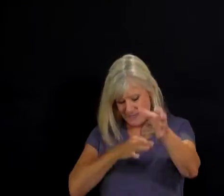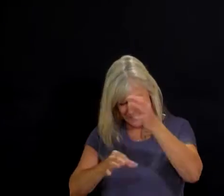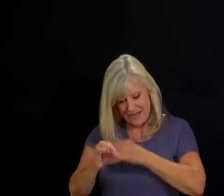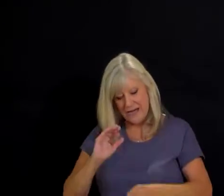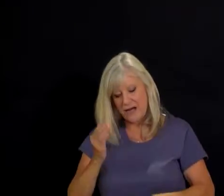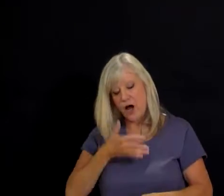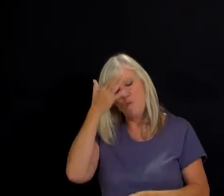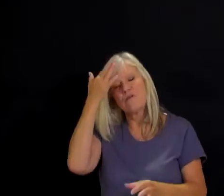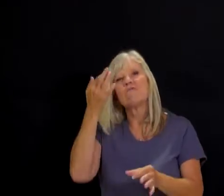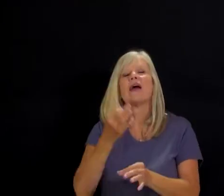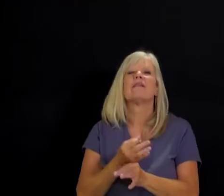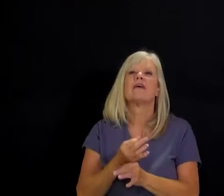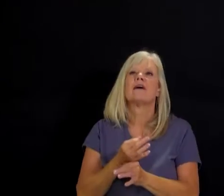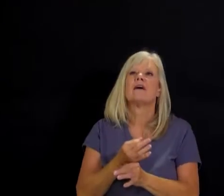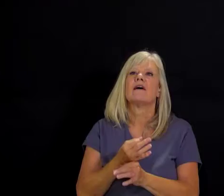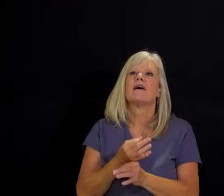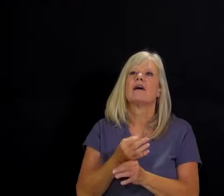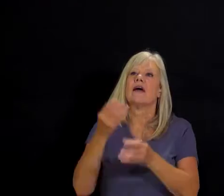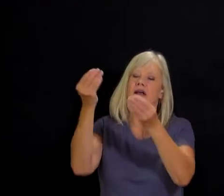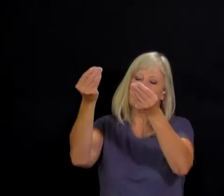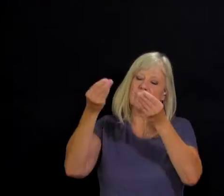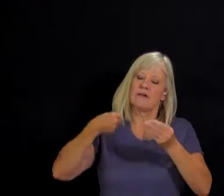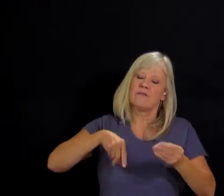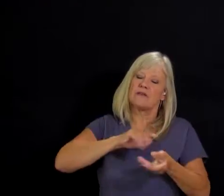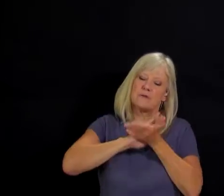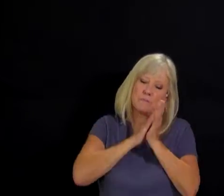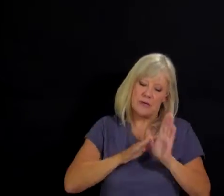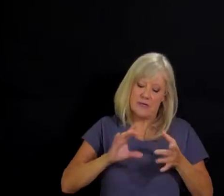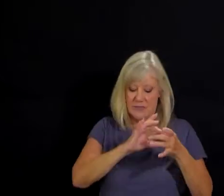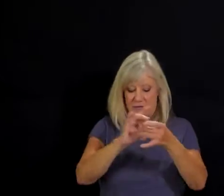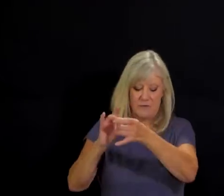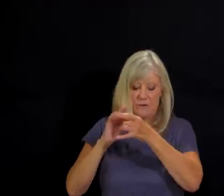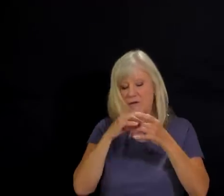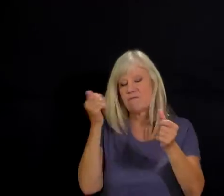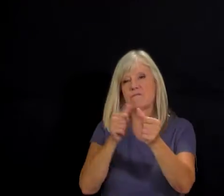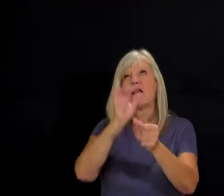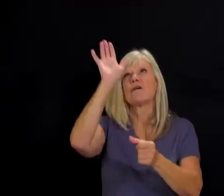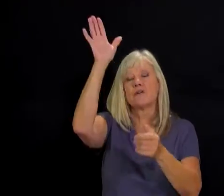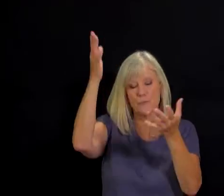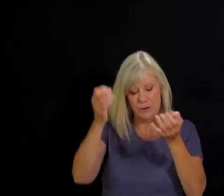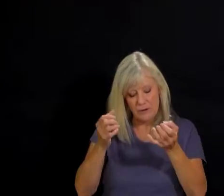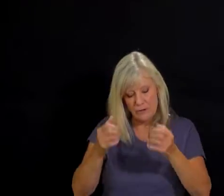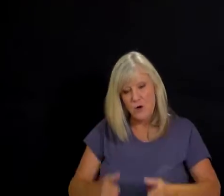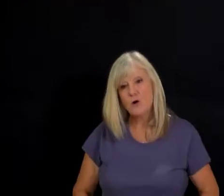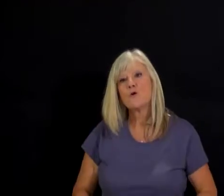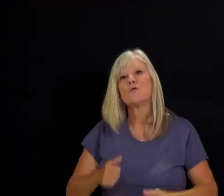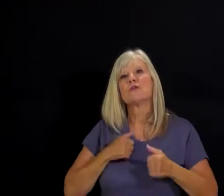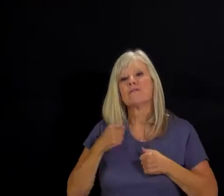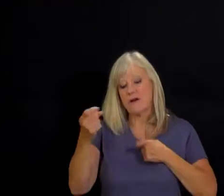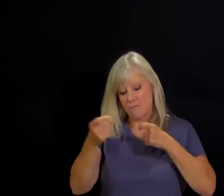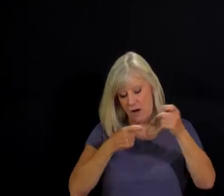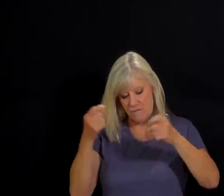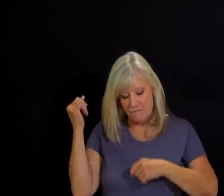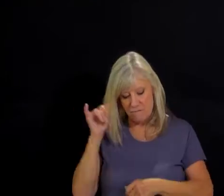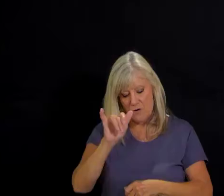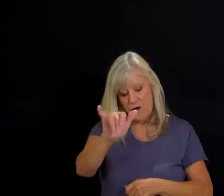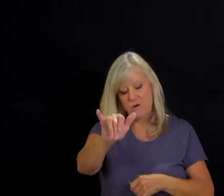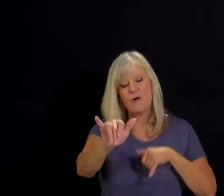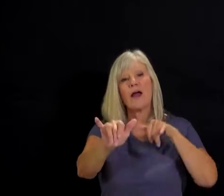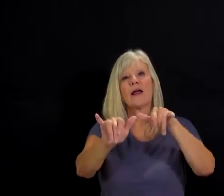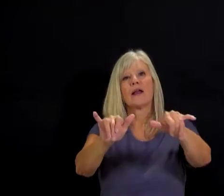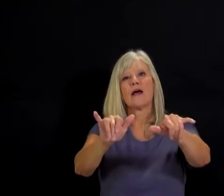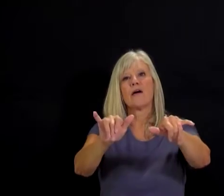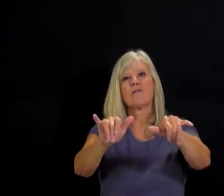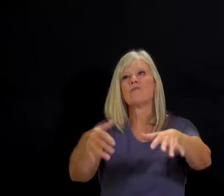your church, and graciously grant her peace and unity in accordance with your will, who live and reign